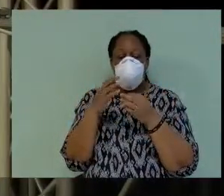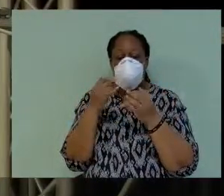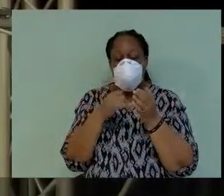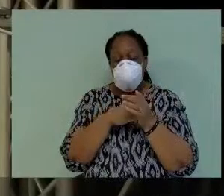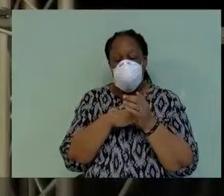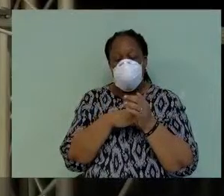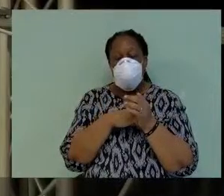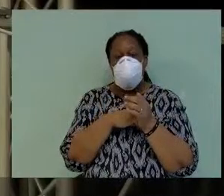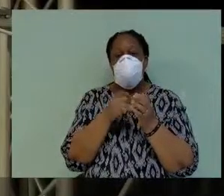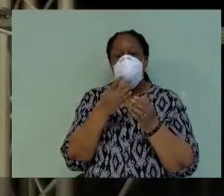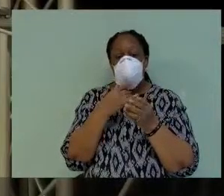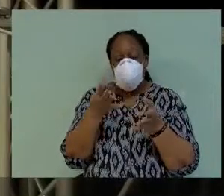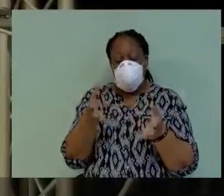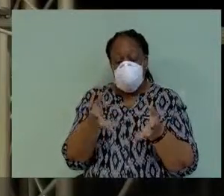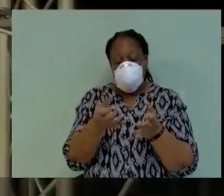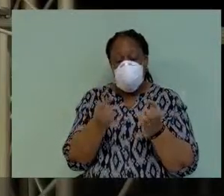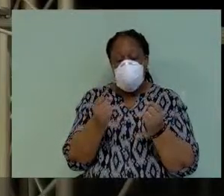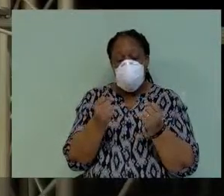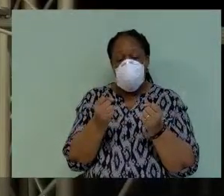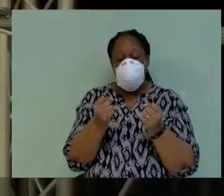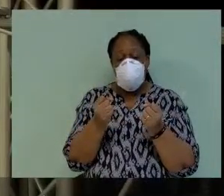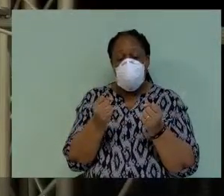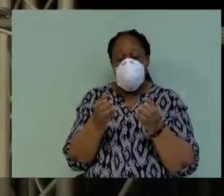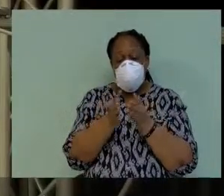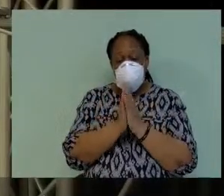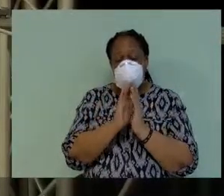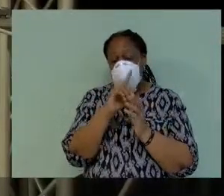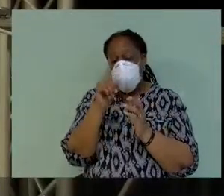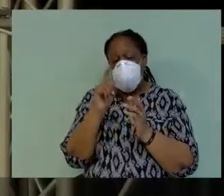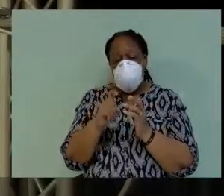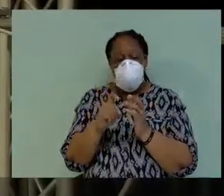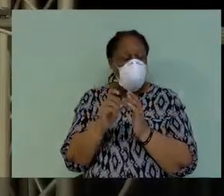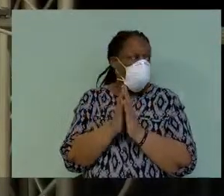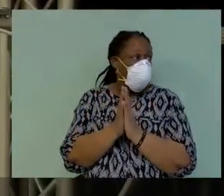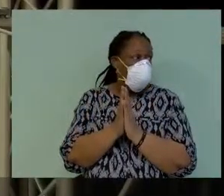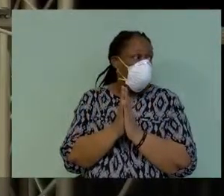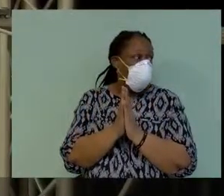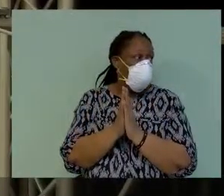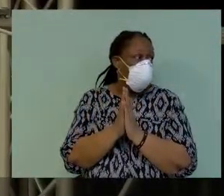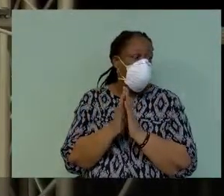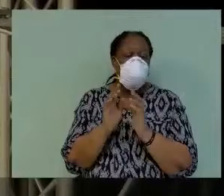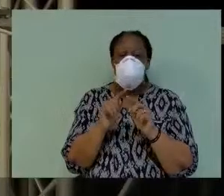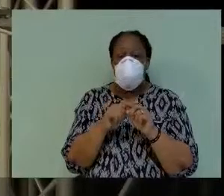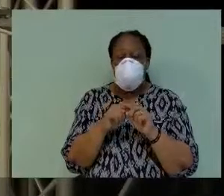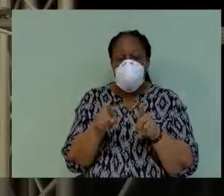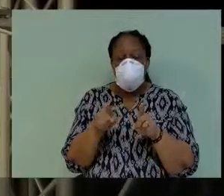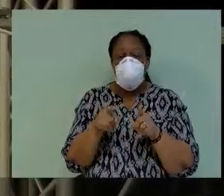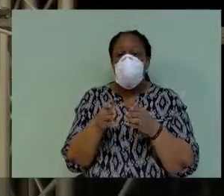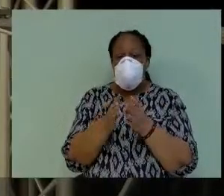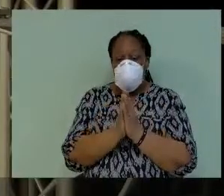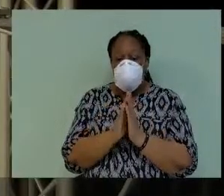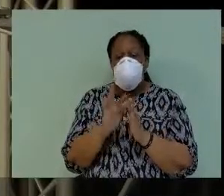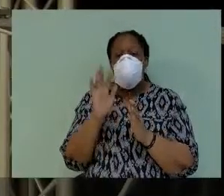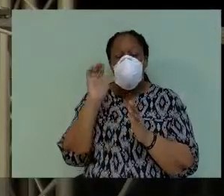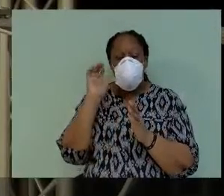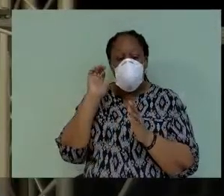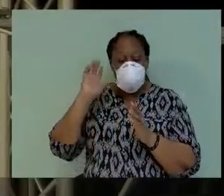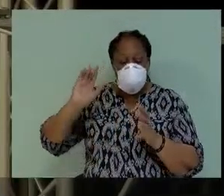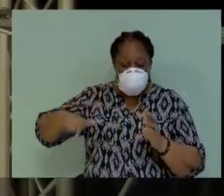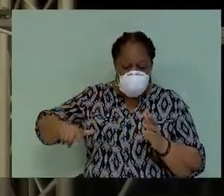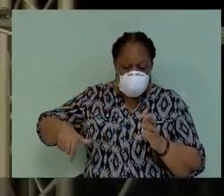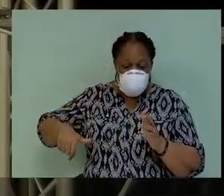information as to the concern that was raised, but I will be receiving a further update so I can update you.